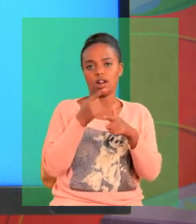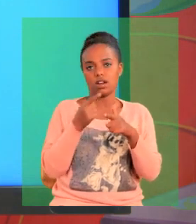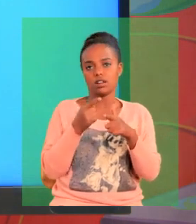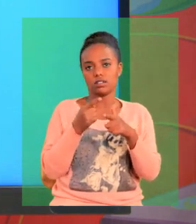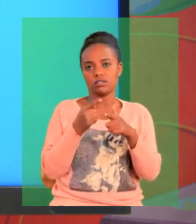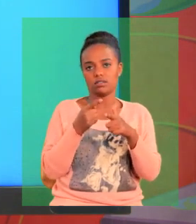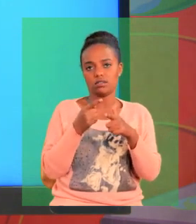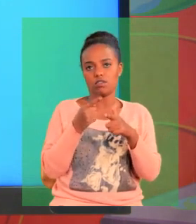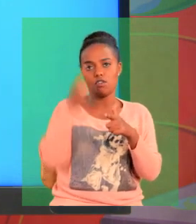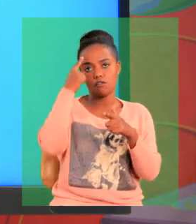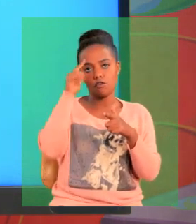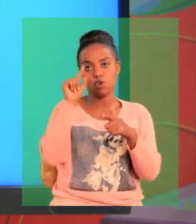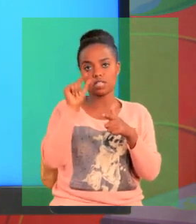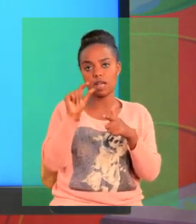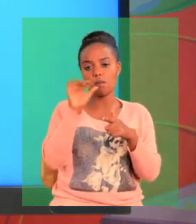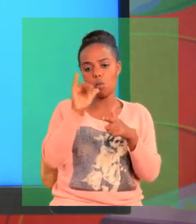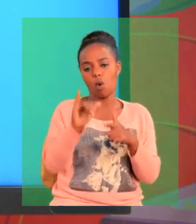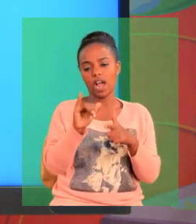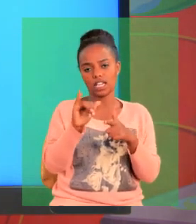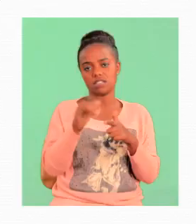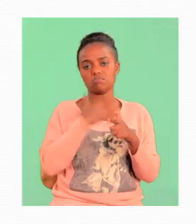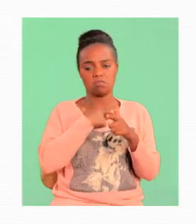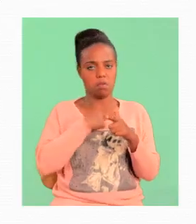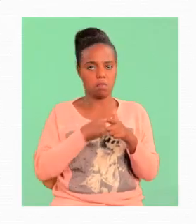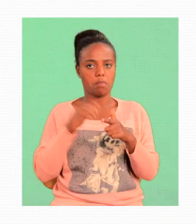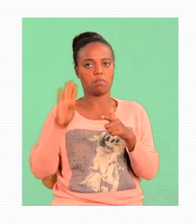one for some y in B.